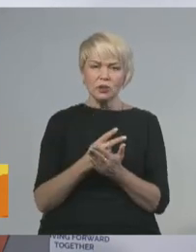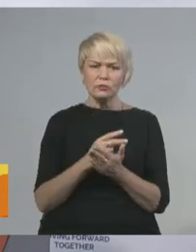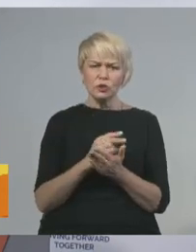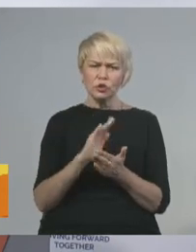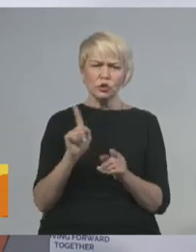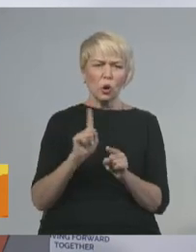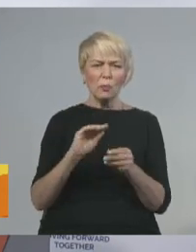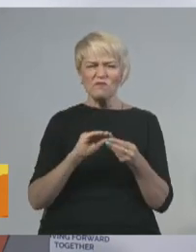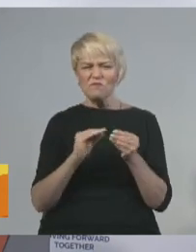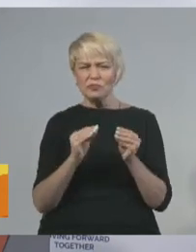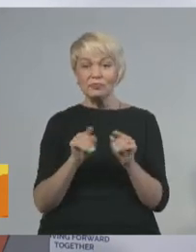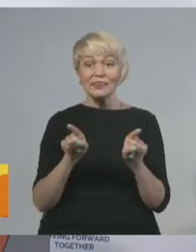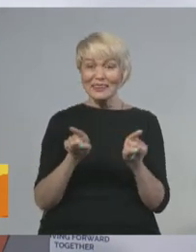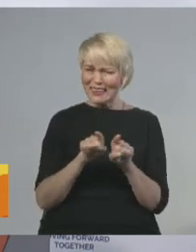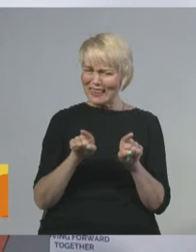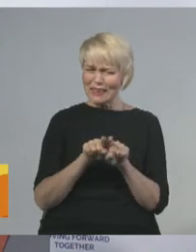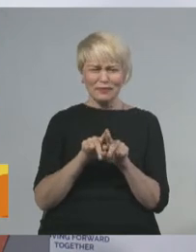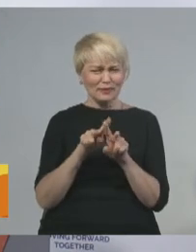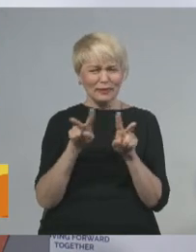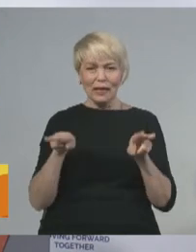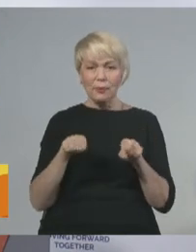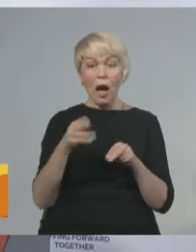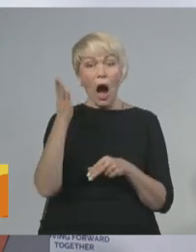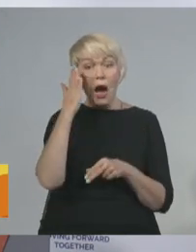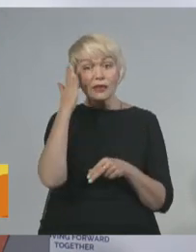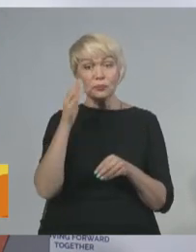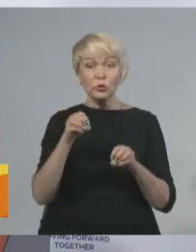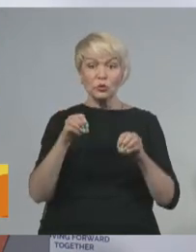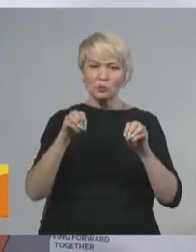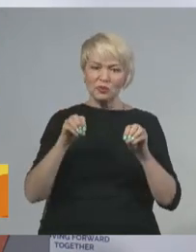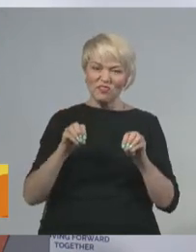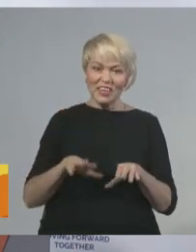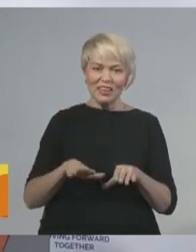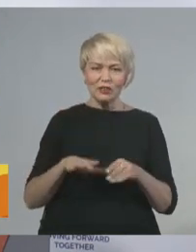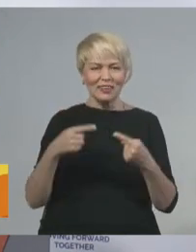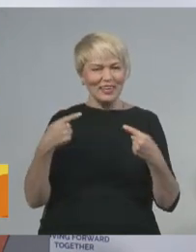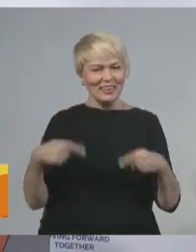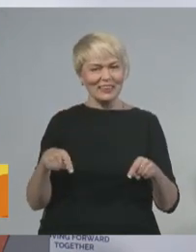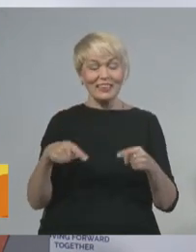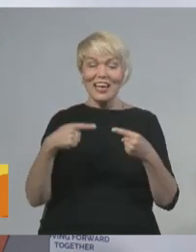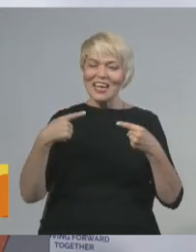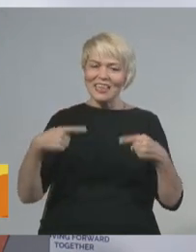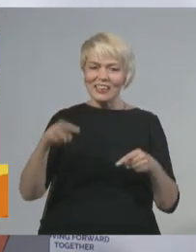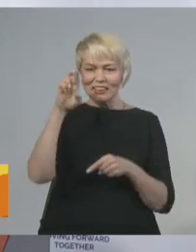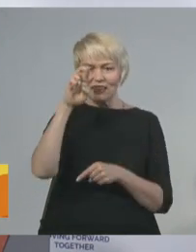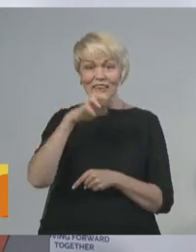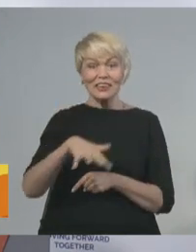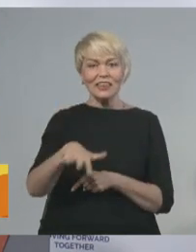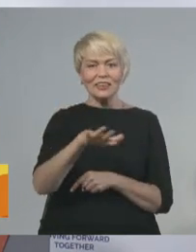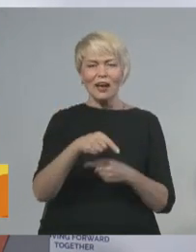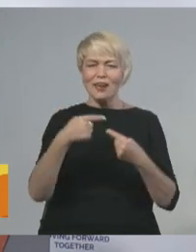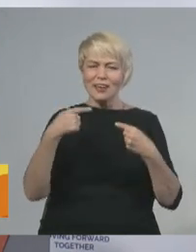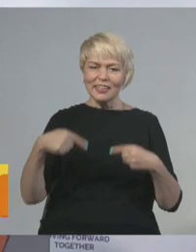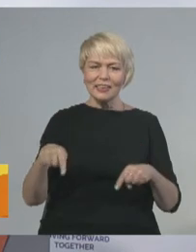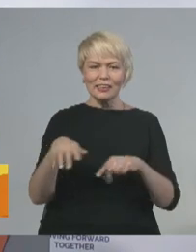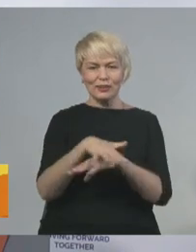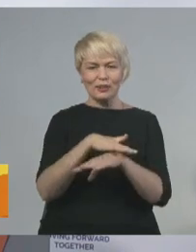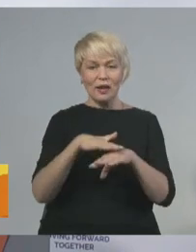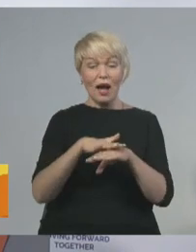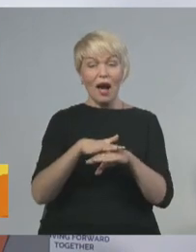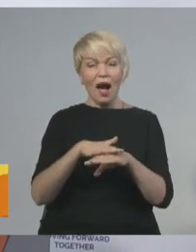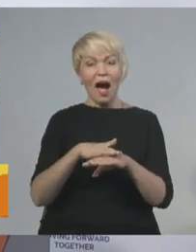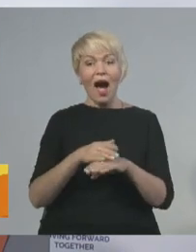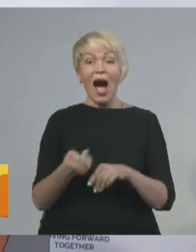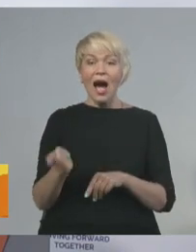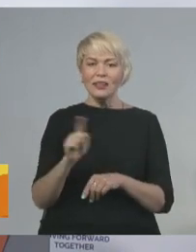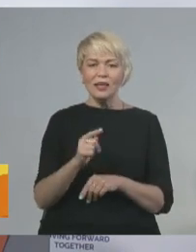have different states we have different societies but i hope our discussion gave a kind of a perspective and and uh